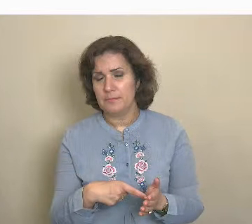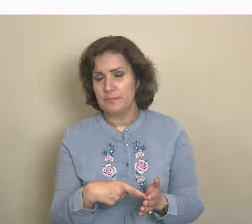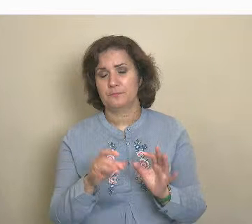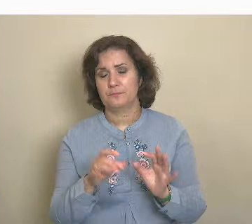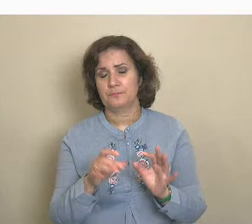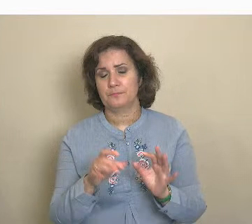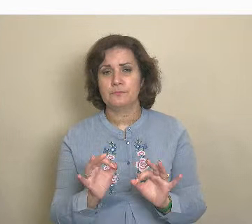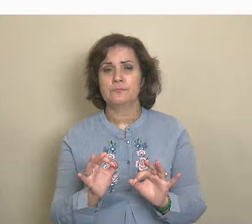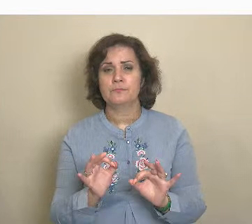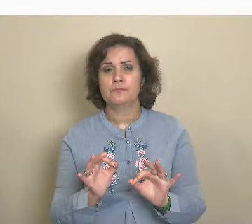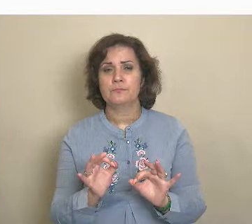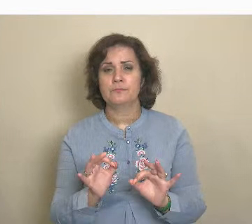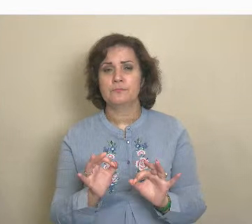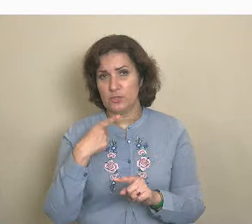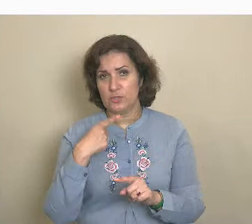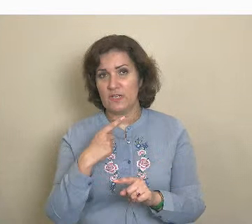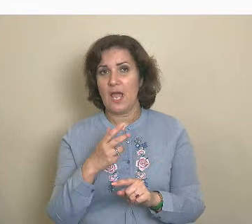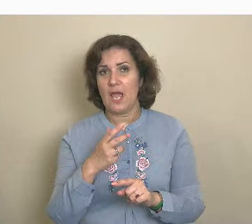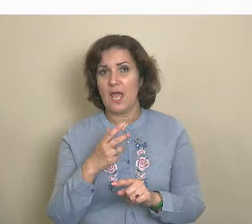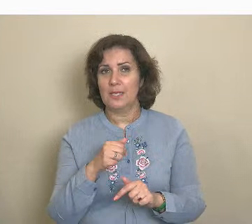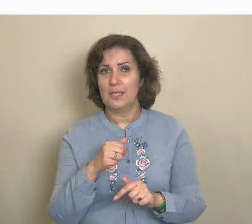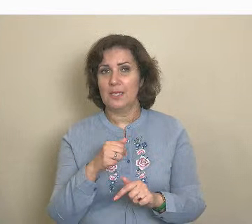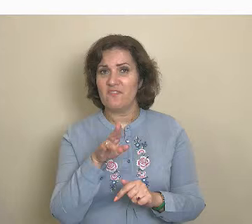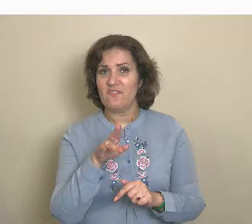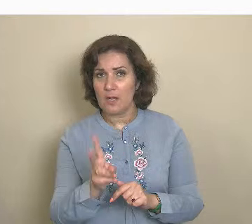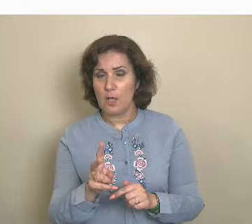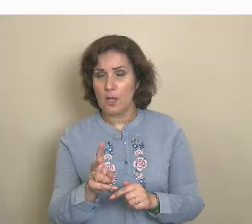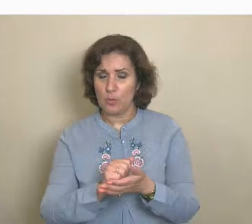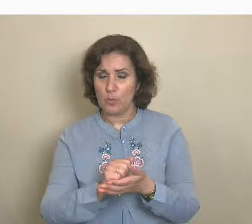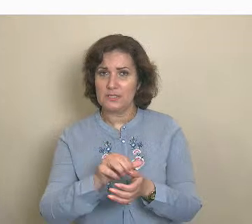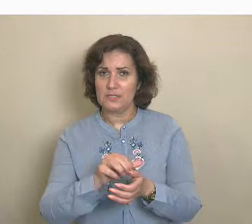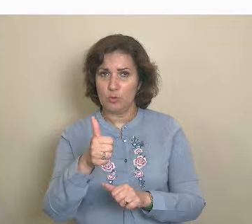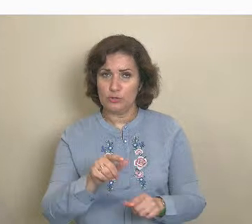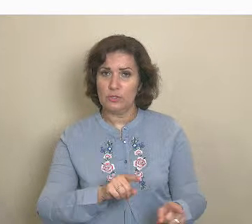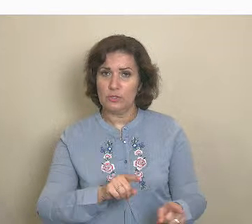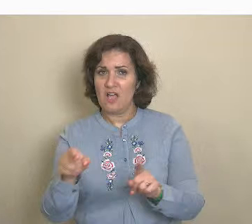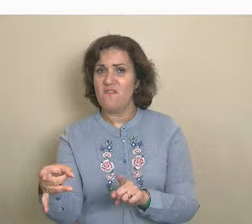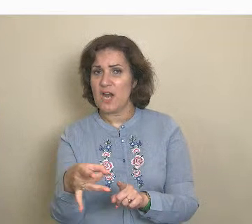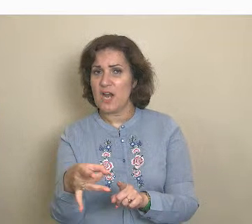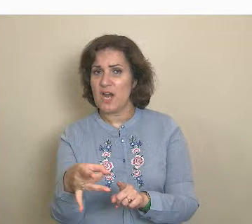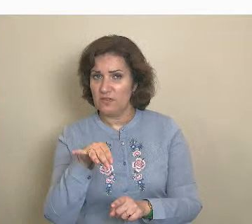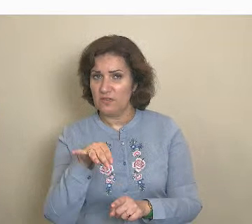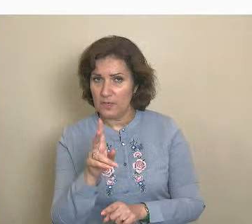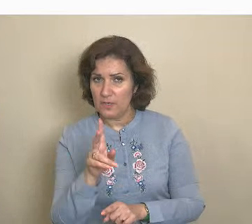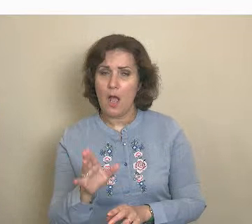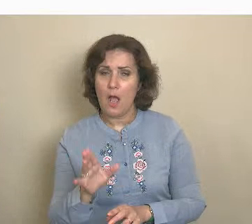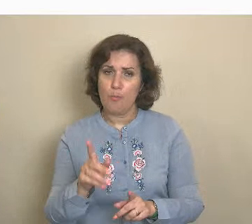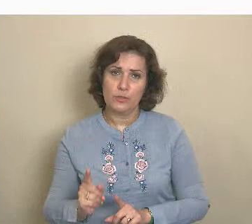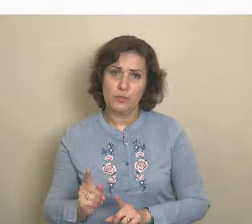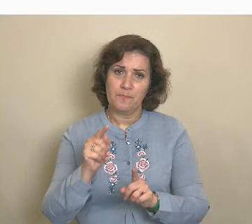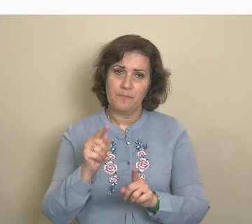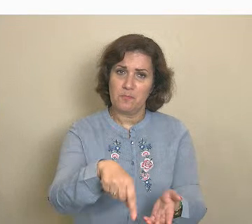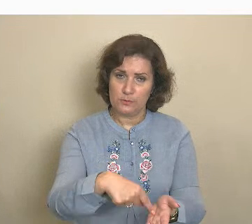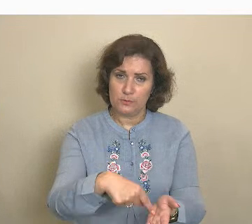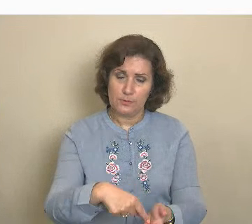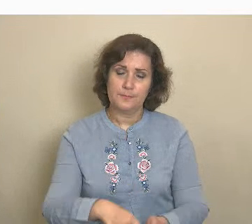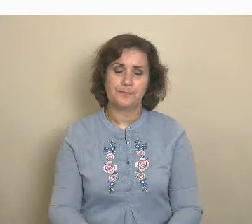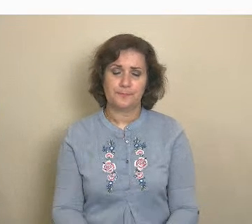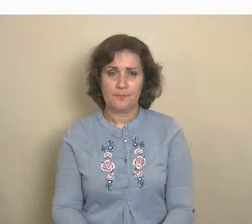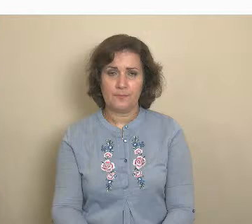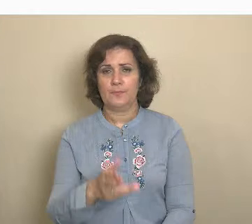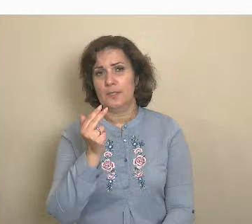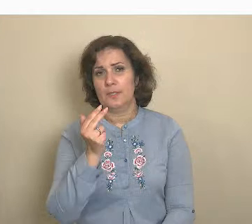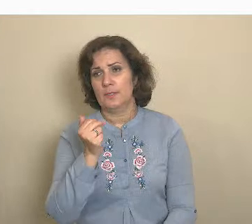So, in this city, the precinct commissions send documents to Rayon